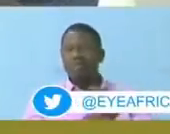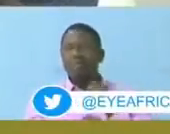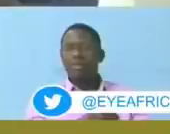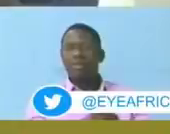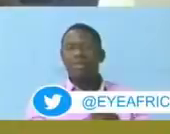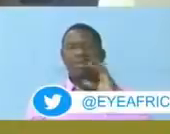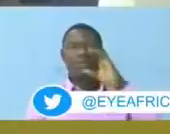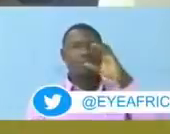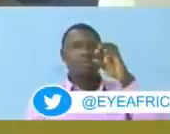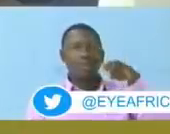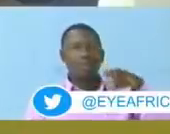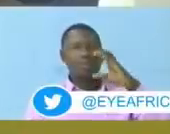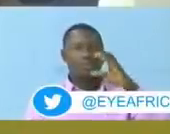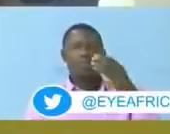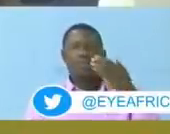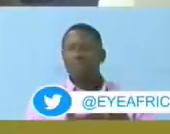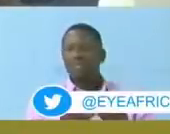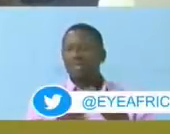September 4th, 2008, you were